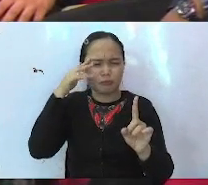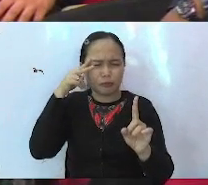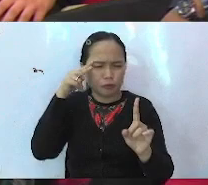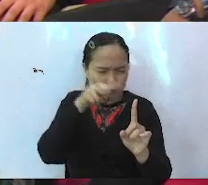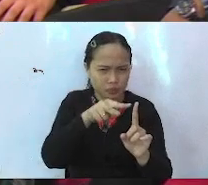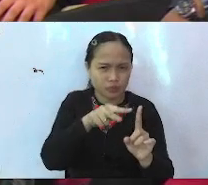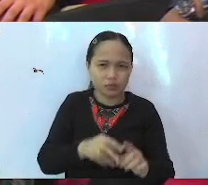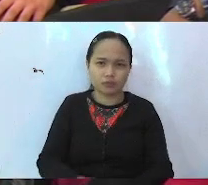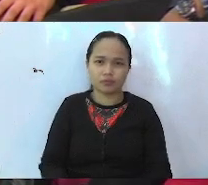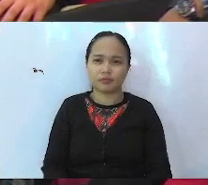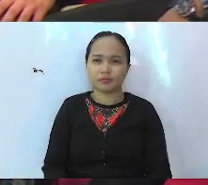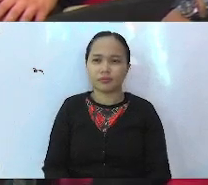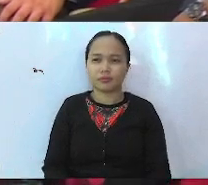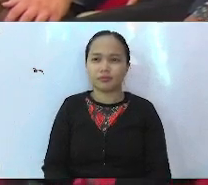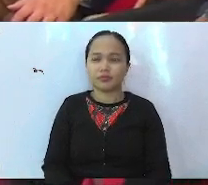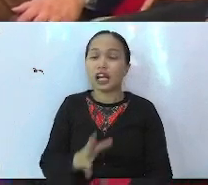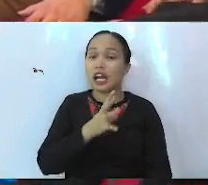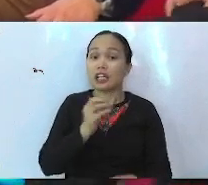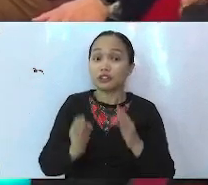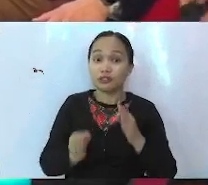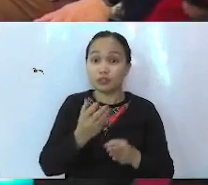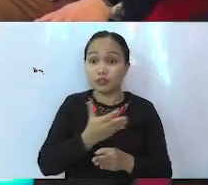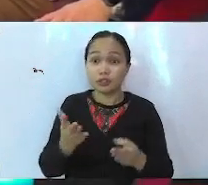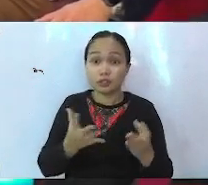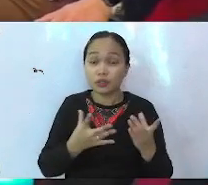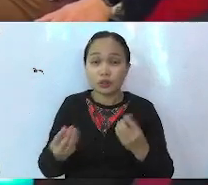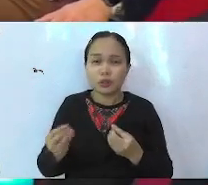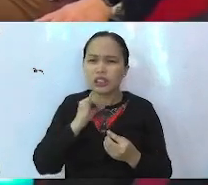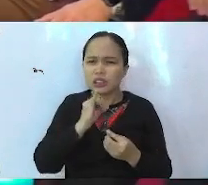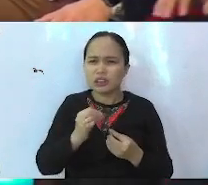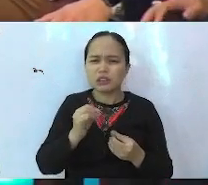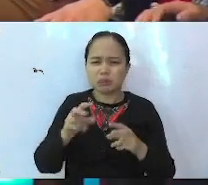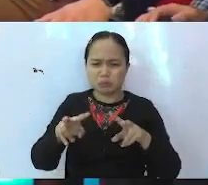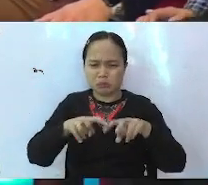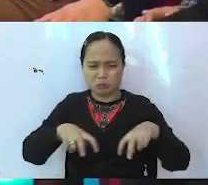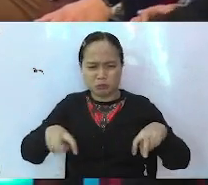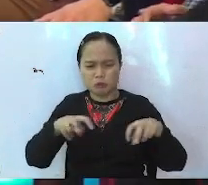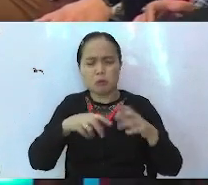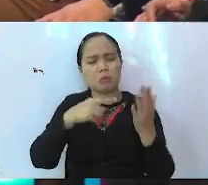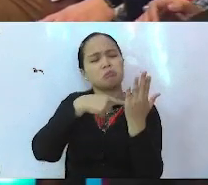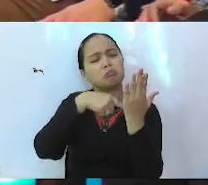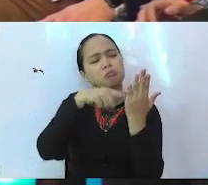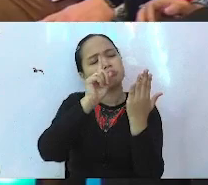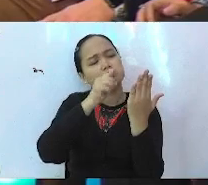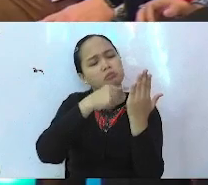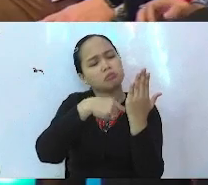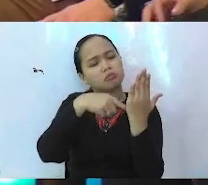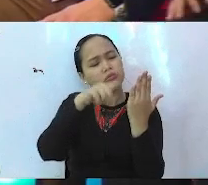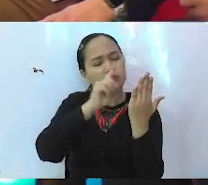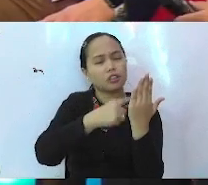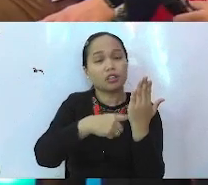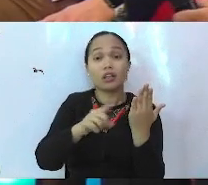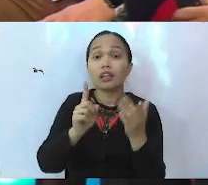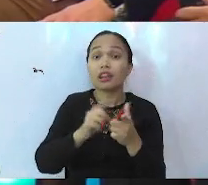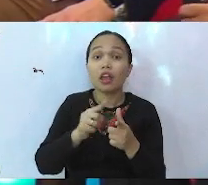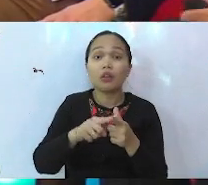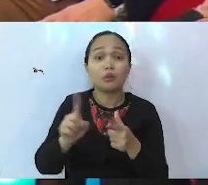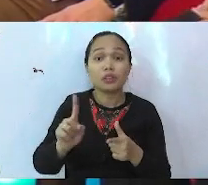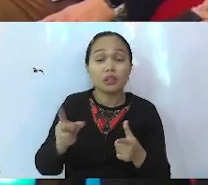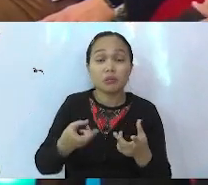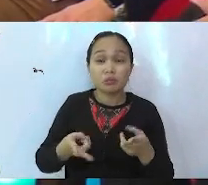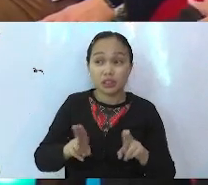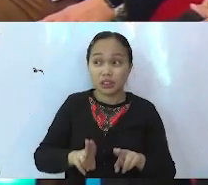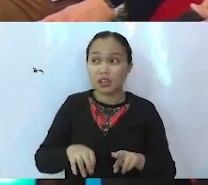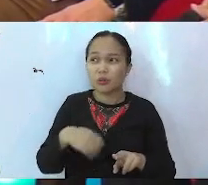eyes. And if all you're doing is looking and scrolling, you know, the eyes, we